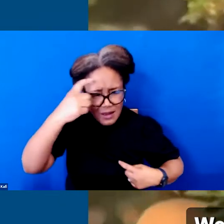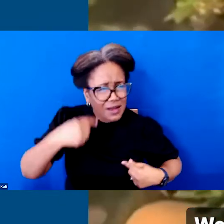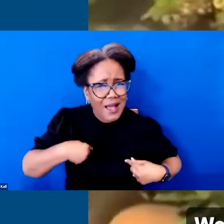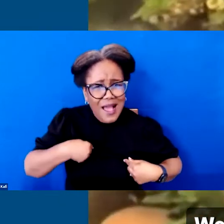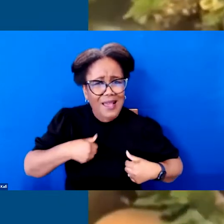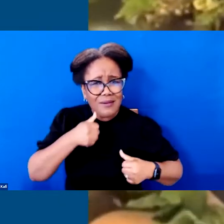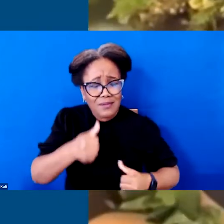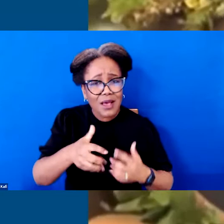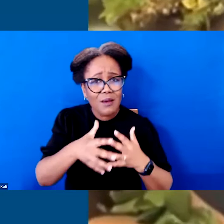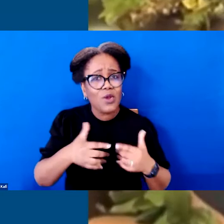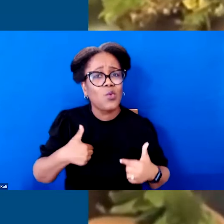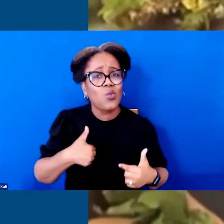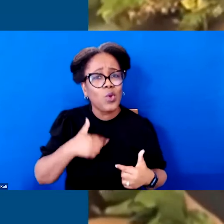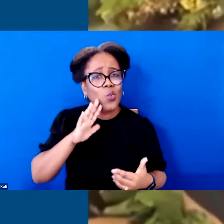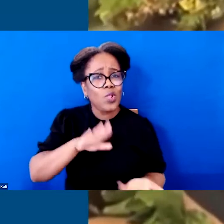Americans.